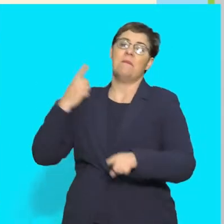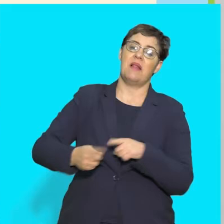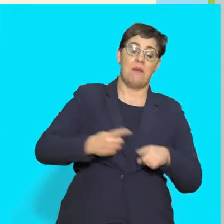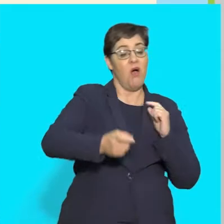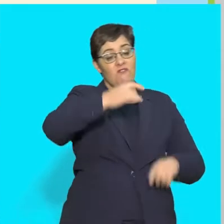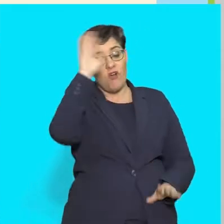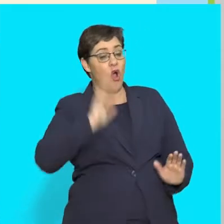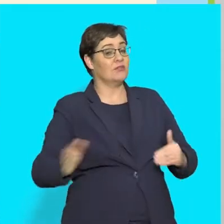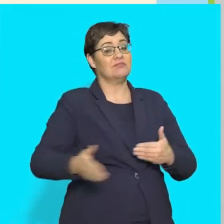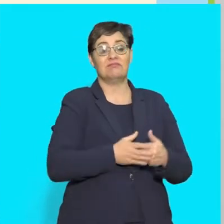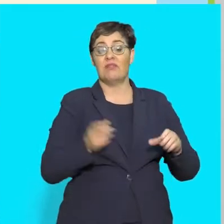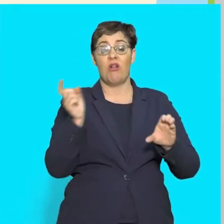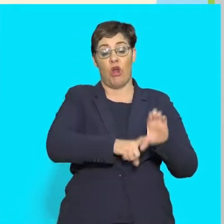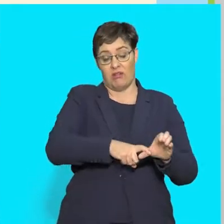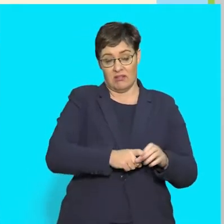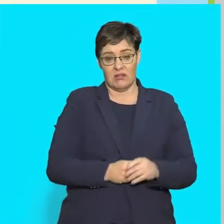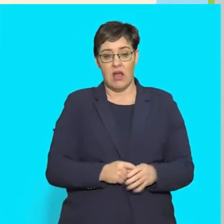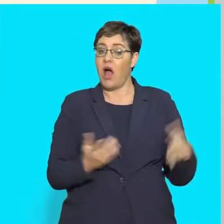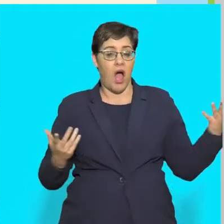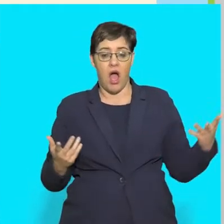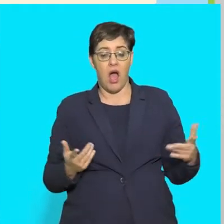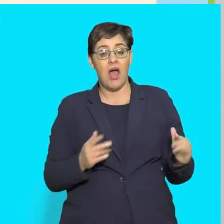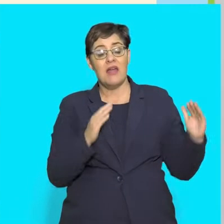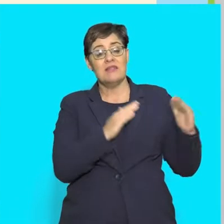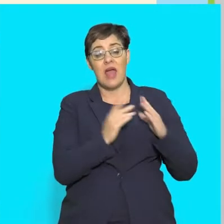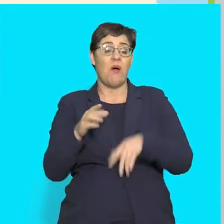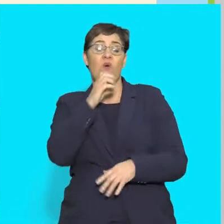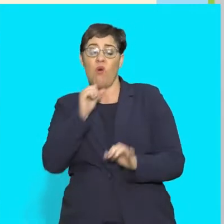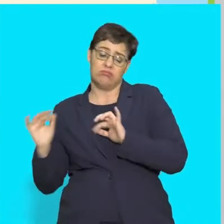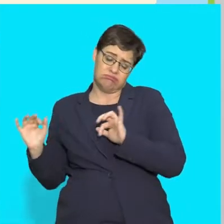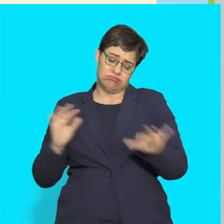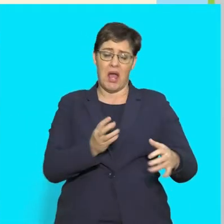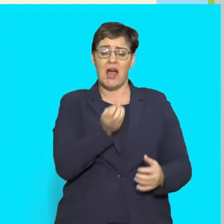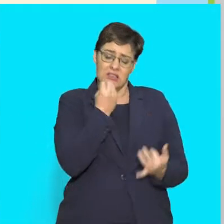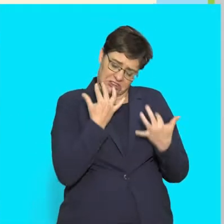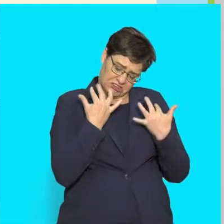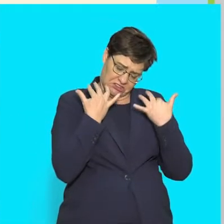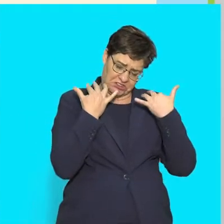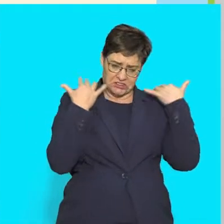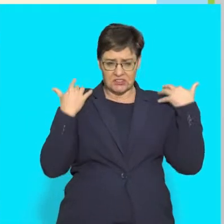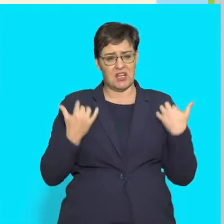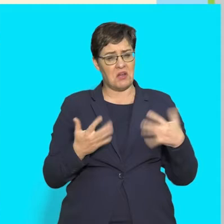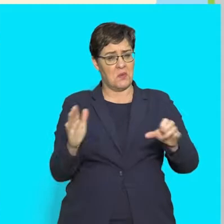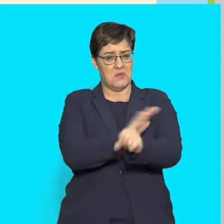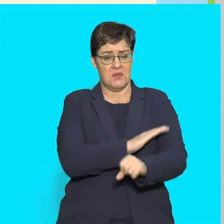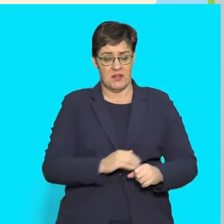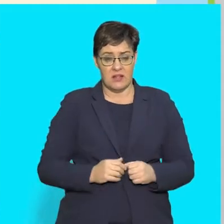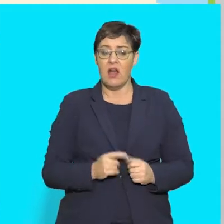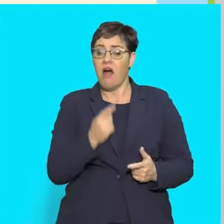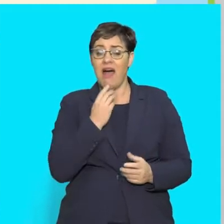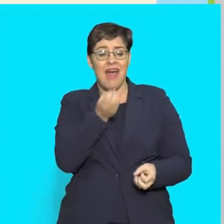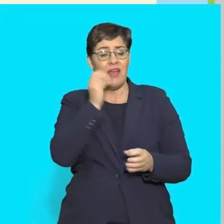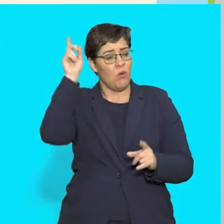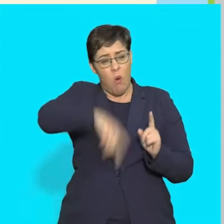they forgot to lock the gate. In no time, the neighborhood goats had eaten up the whole garden. They